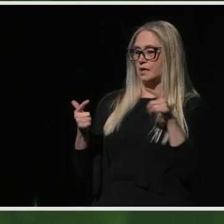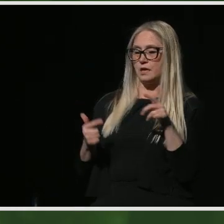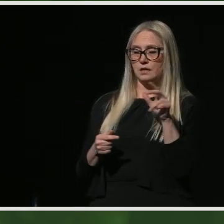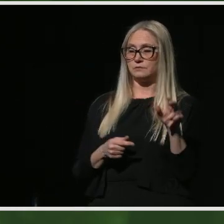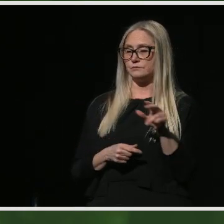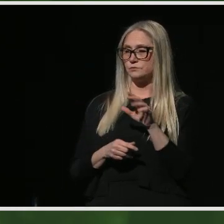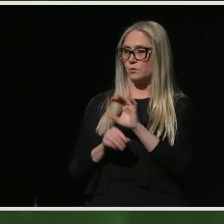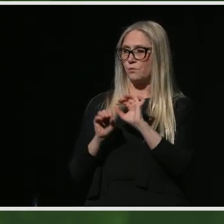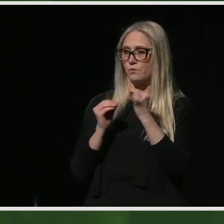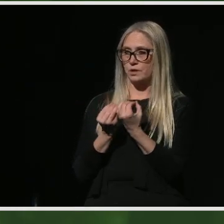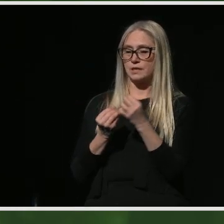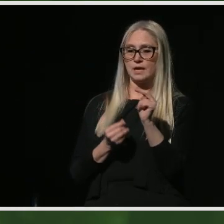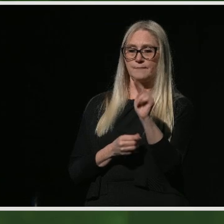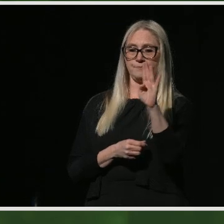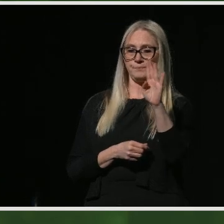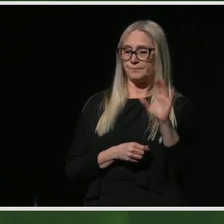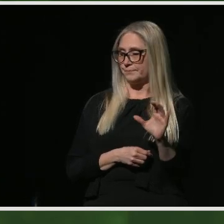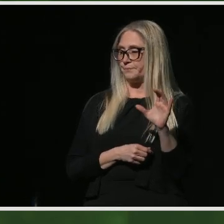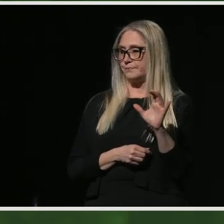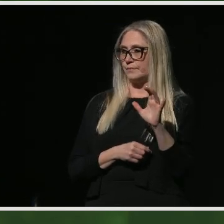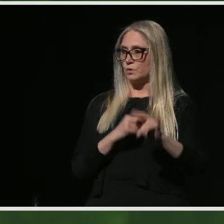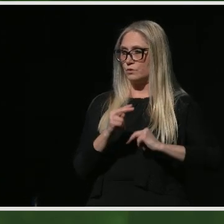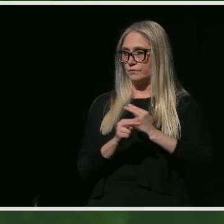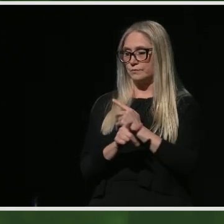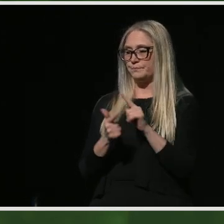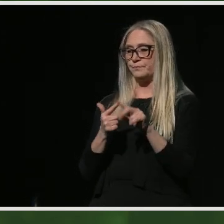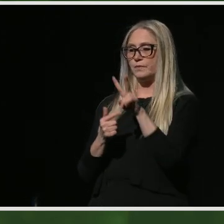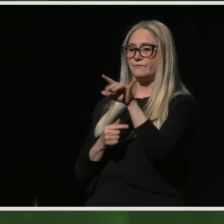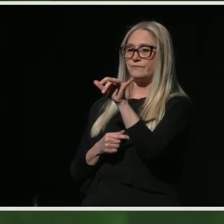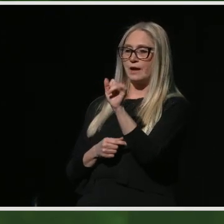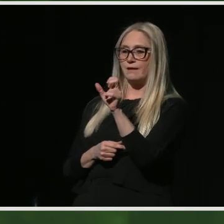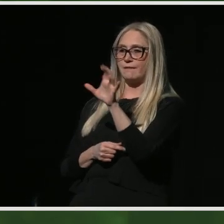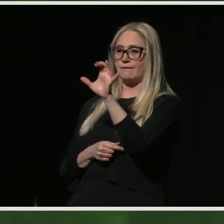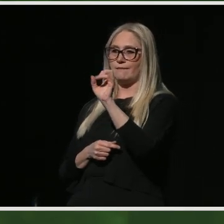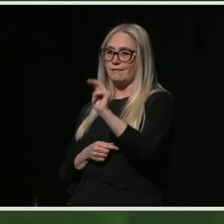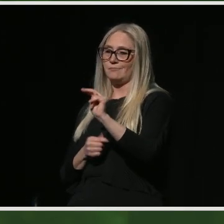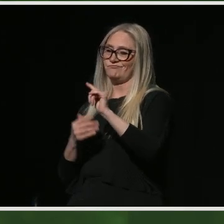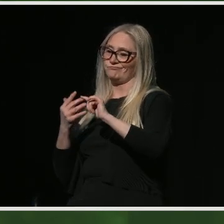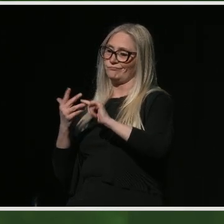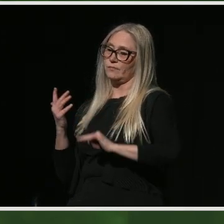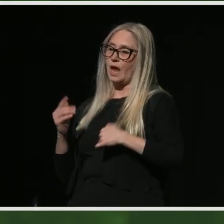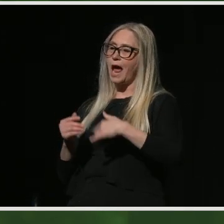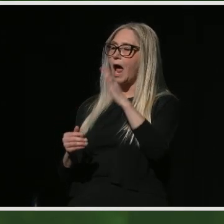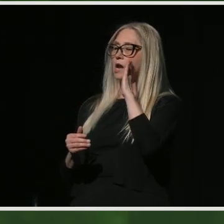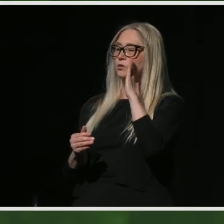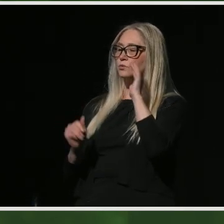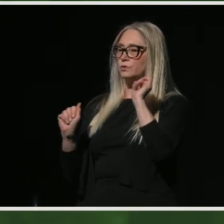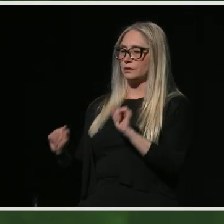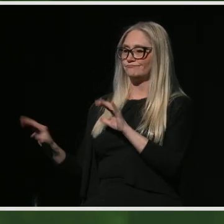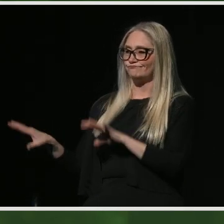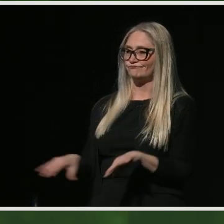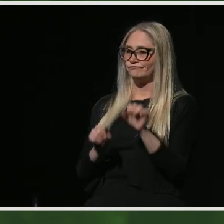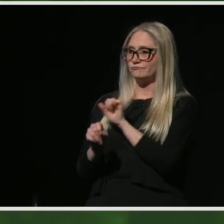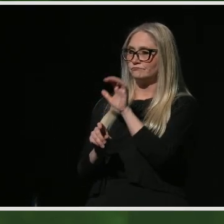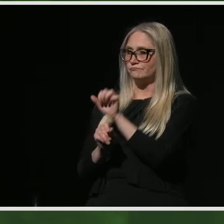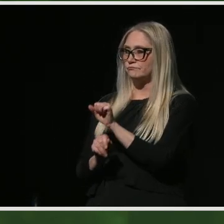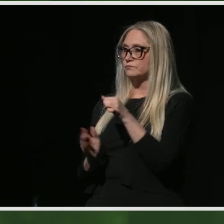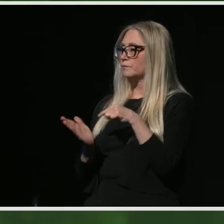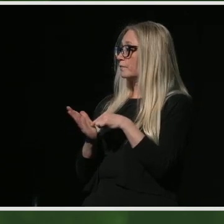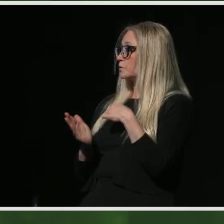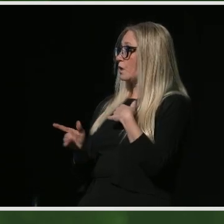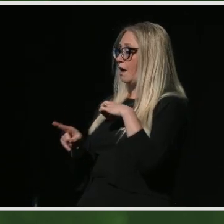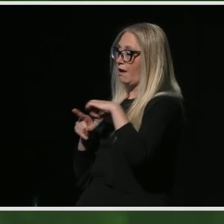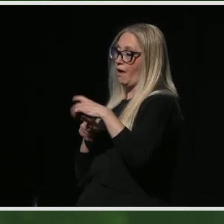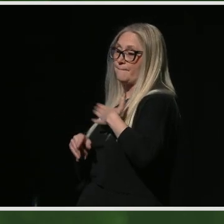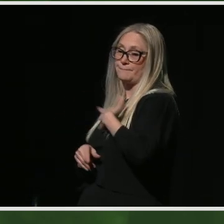Universal, Viacom, and CAA, I knew that we can tackle this category. So I called my best friend in life and